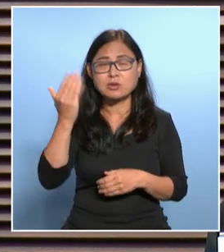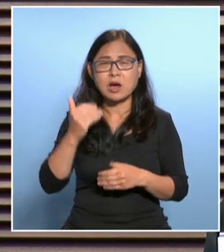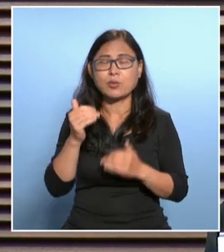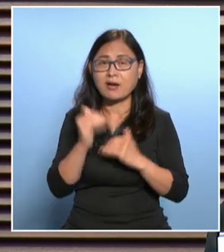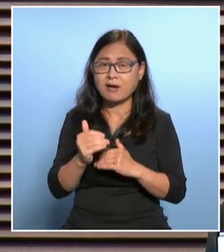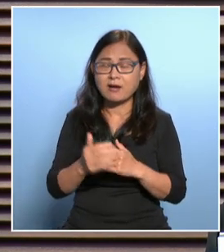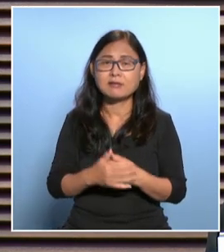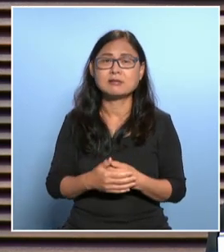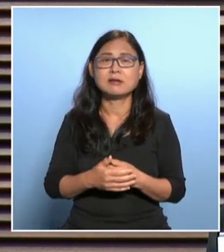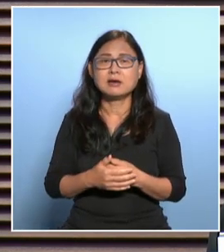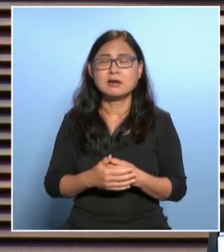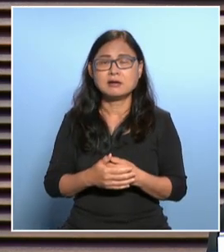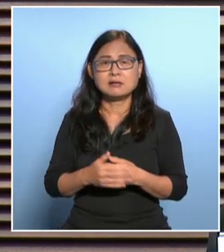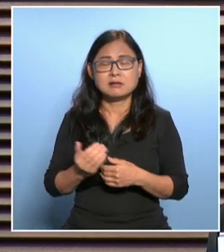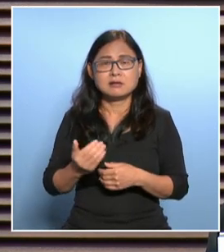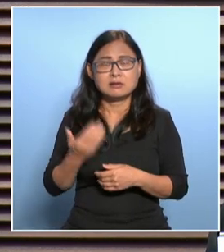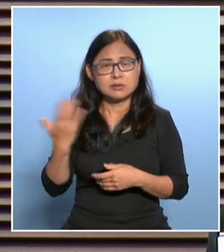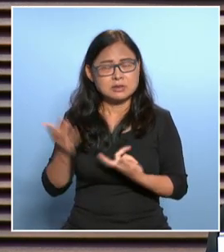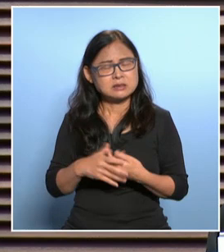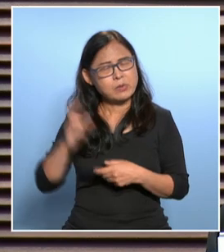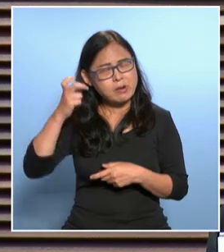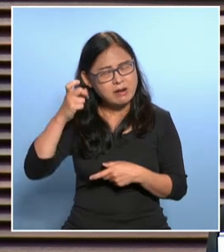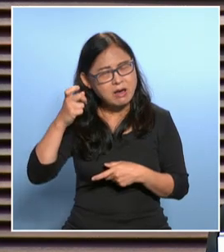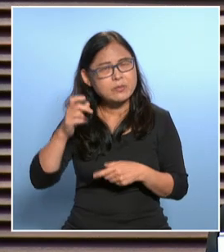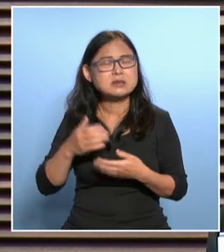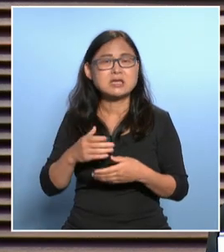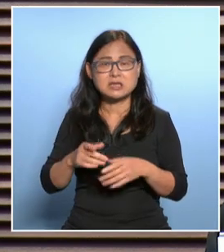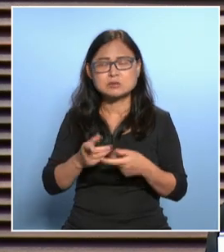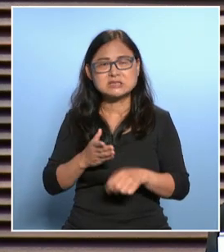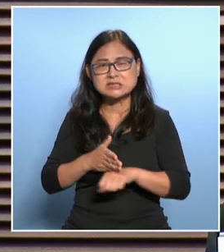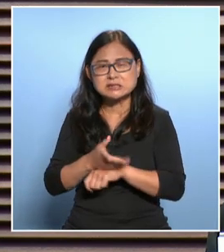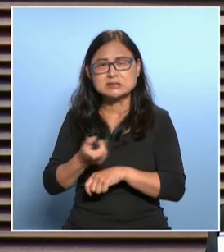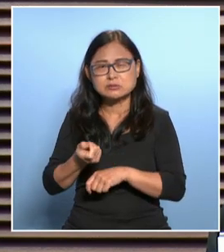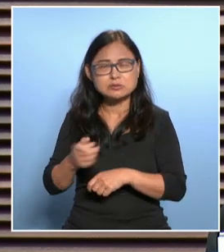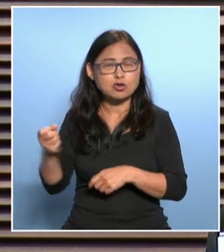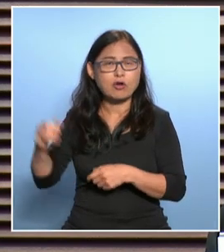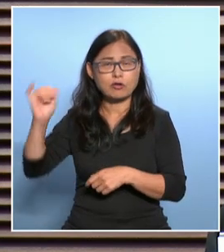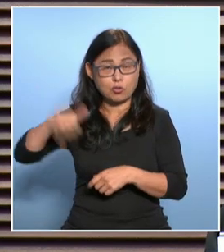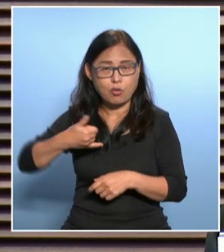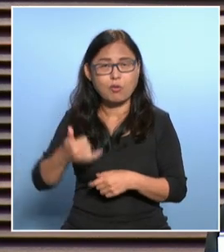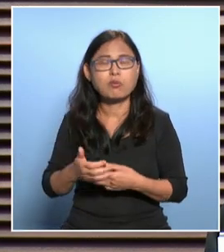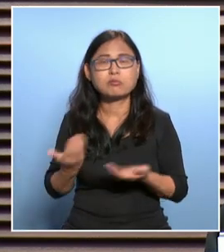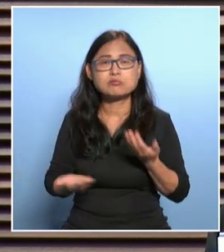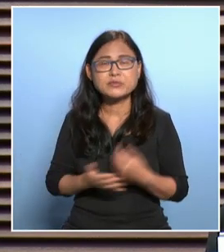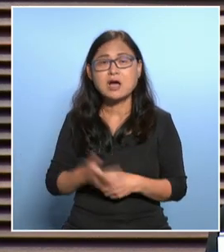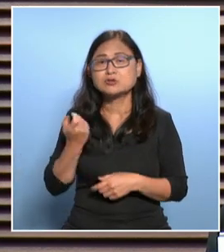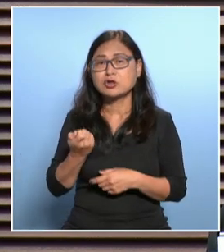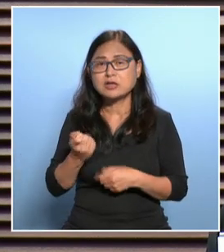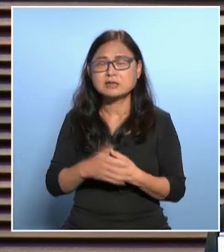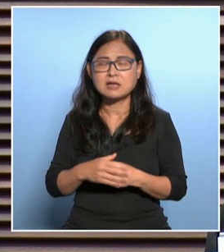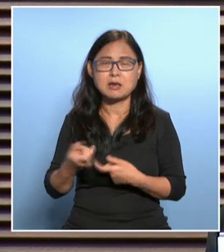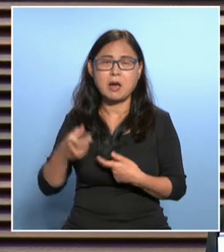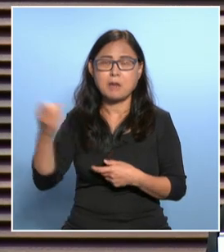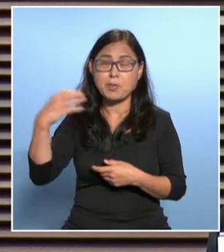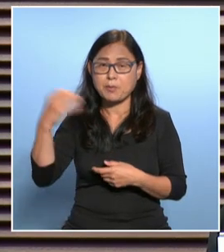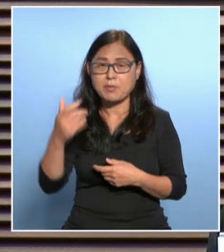just come out of the pandemic. There were travel restrictions in place, so they may come to Hong Kong at a later